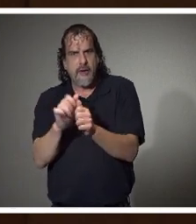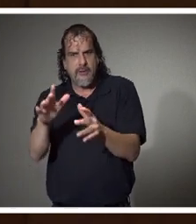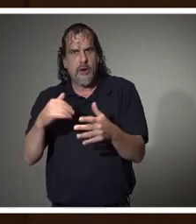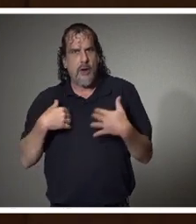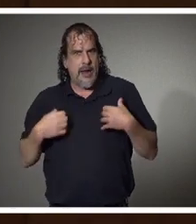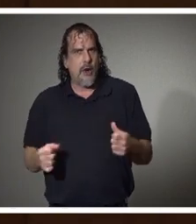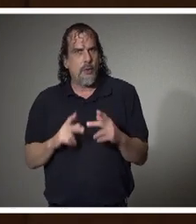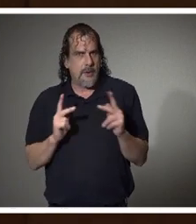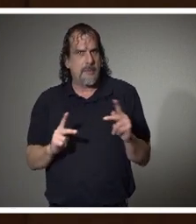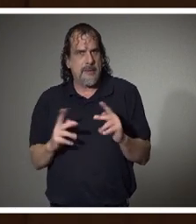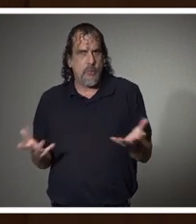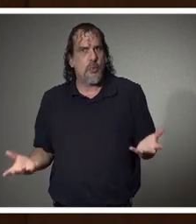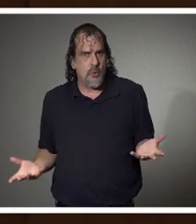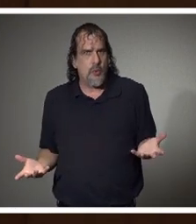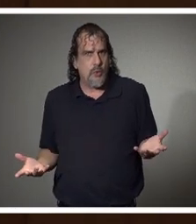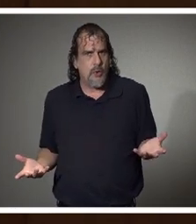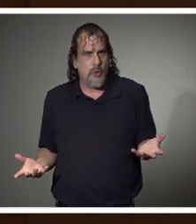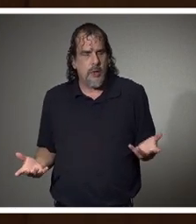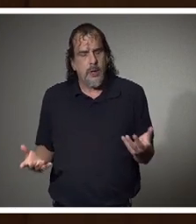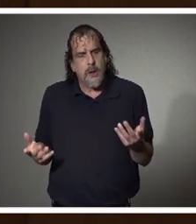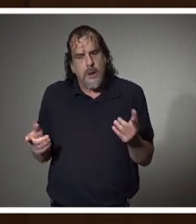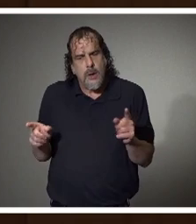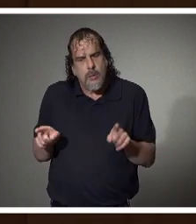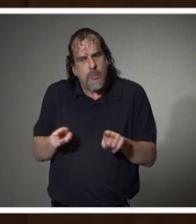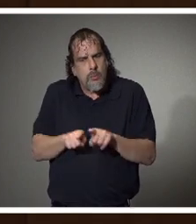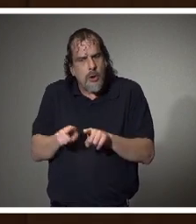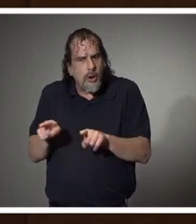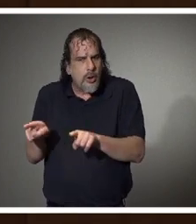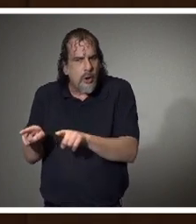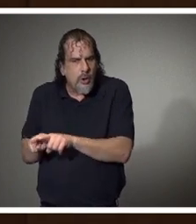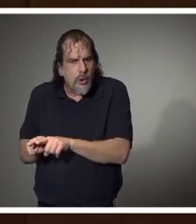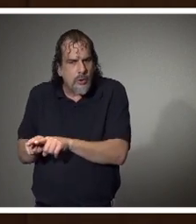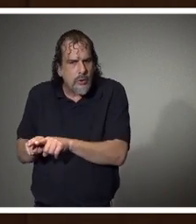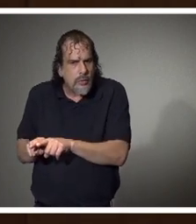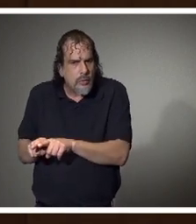urgent medical needs, but also have a pathway for more,